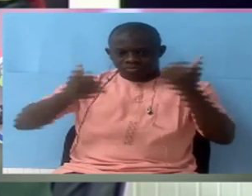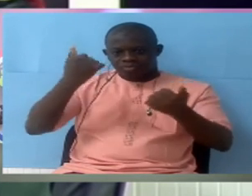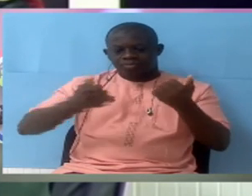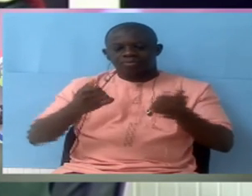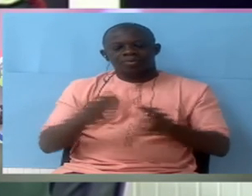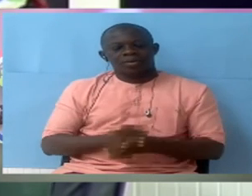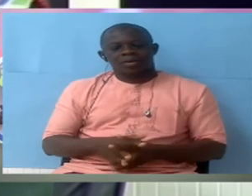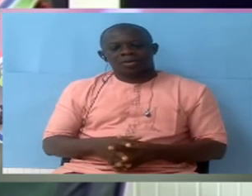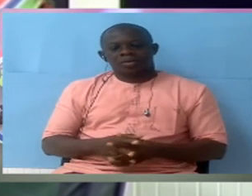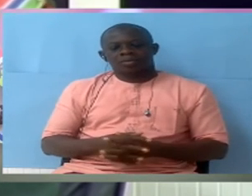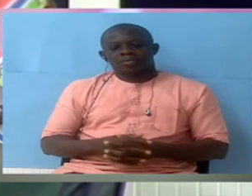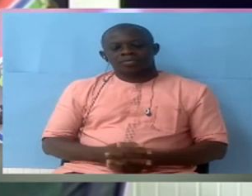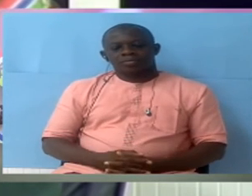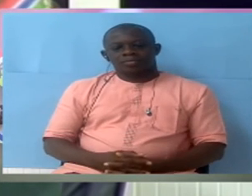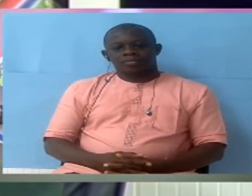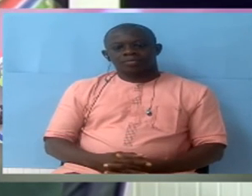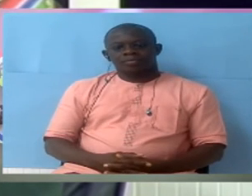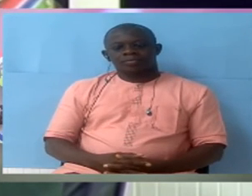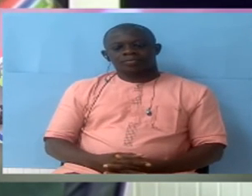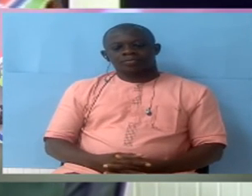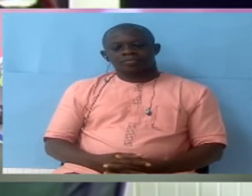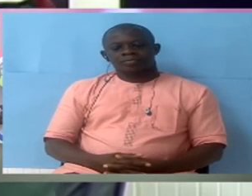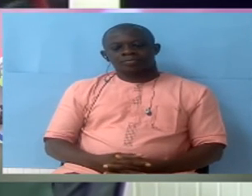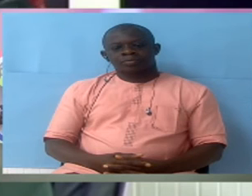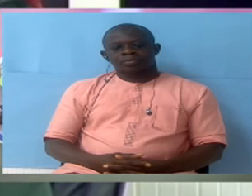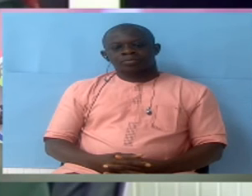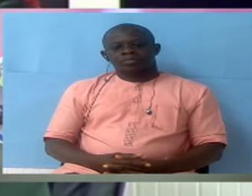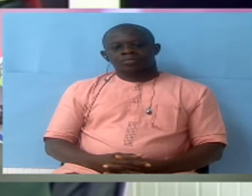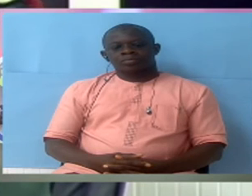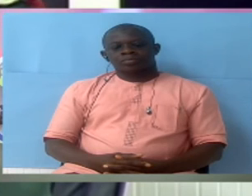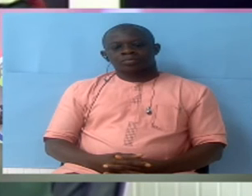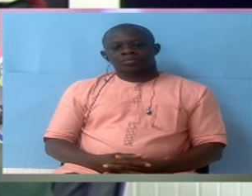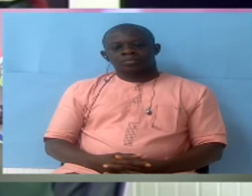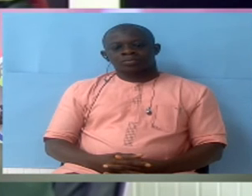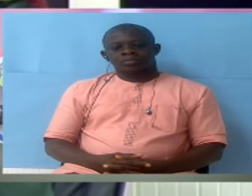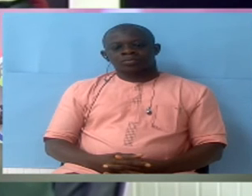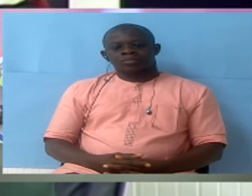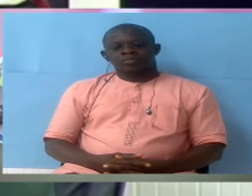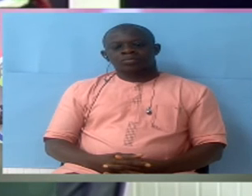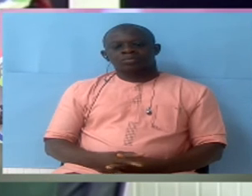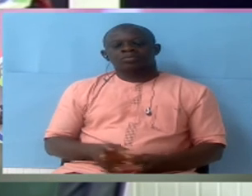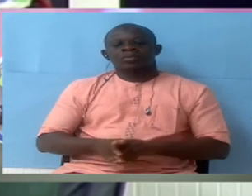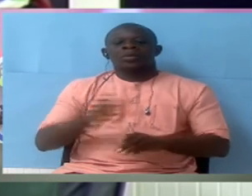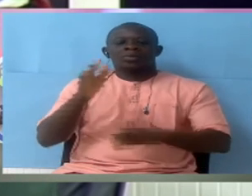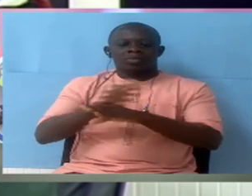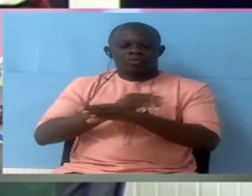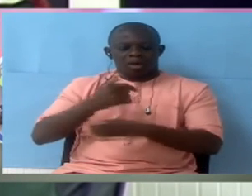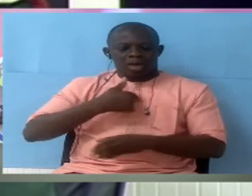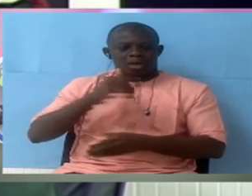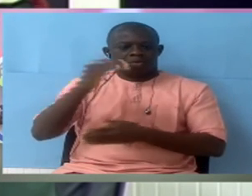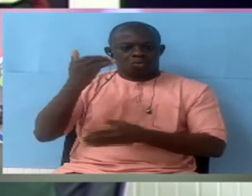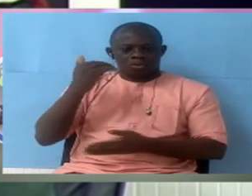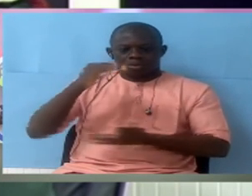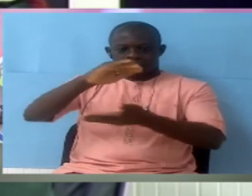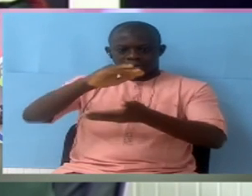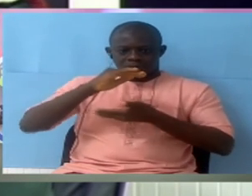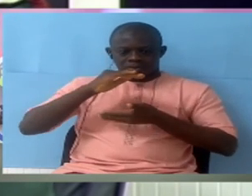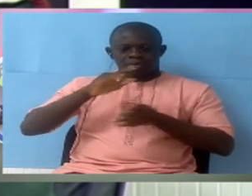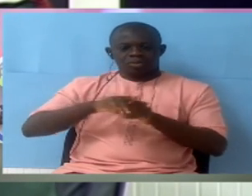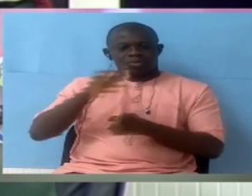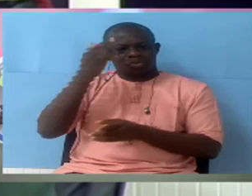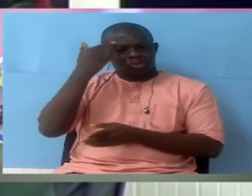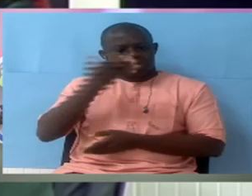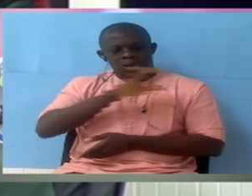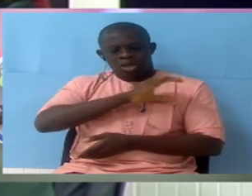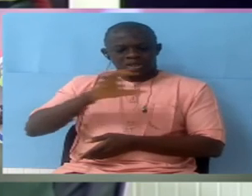bi. Then I was received by, I don't know whether it's a chief inspector or